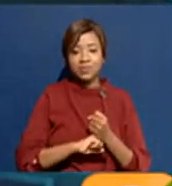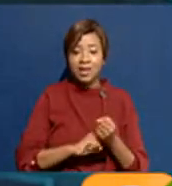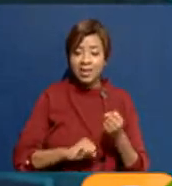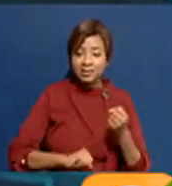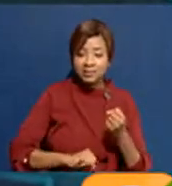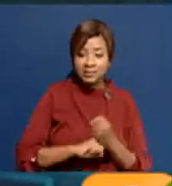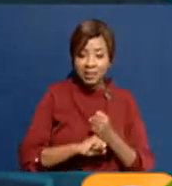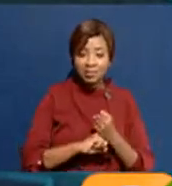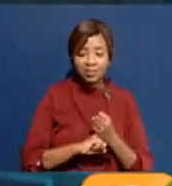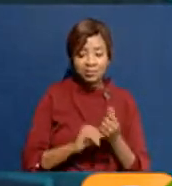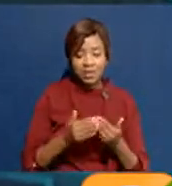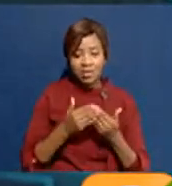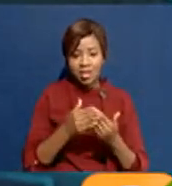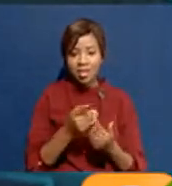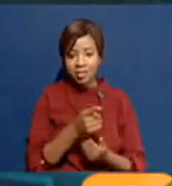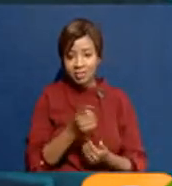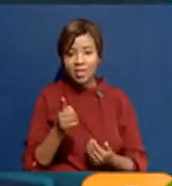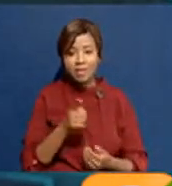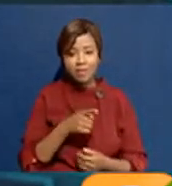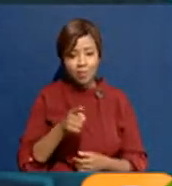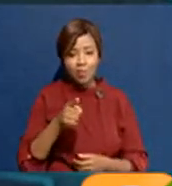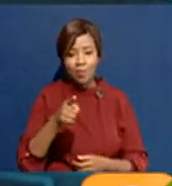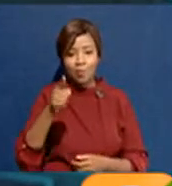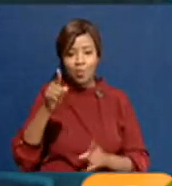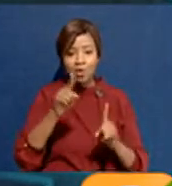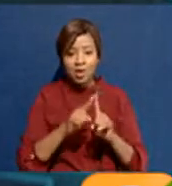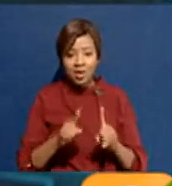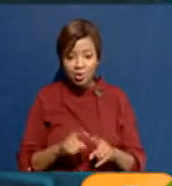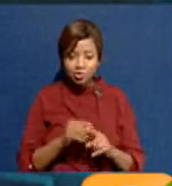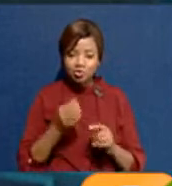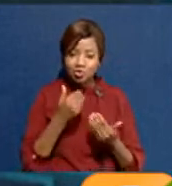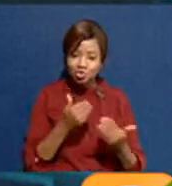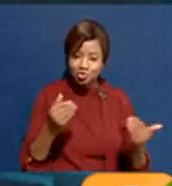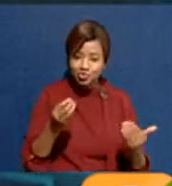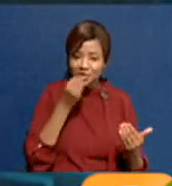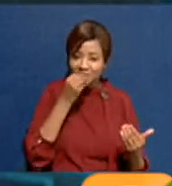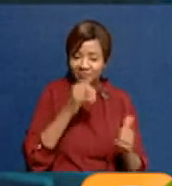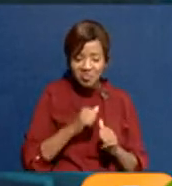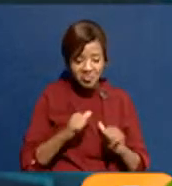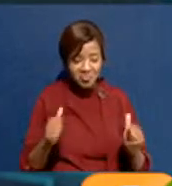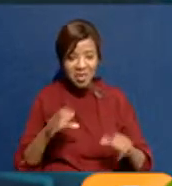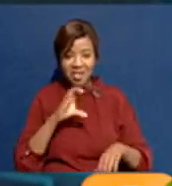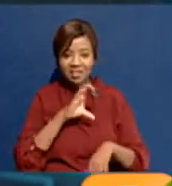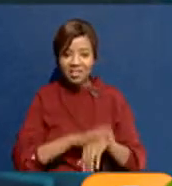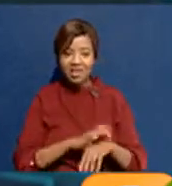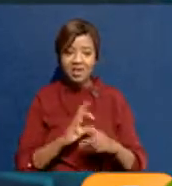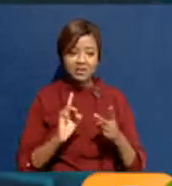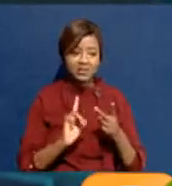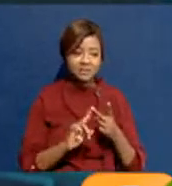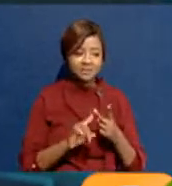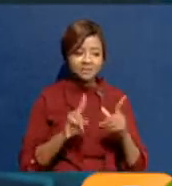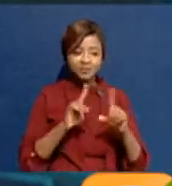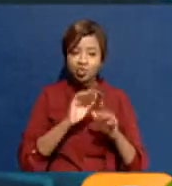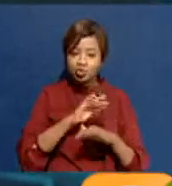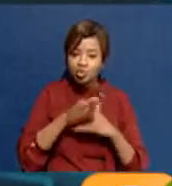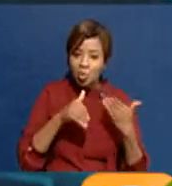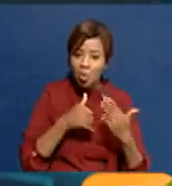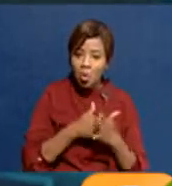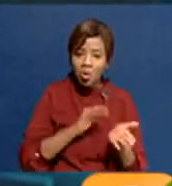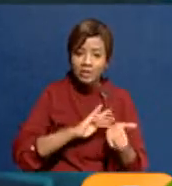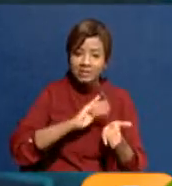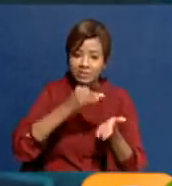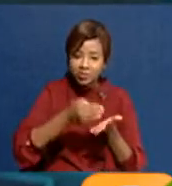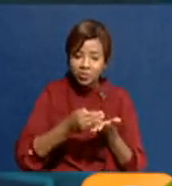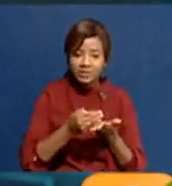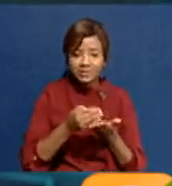to go, by ensuring that the children are fed, ensuring that all the resources are met,